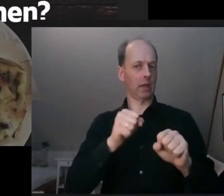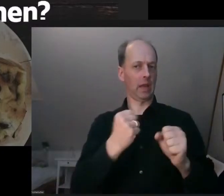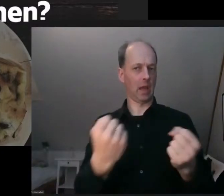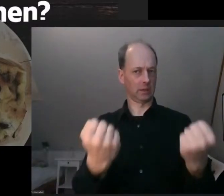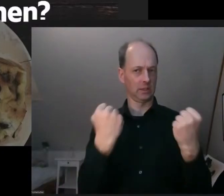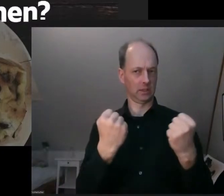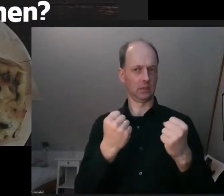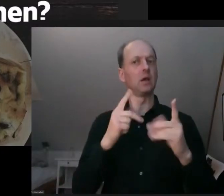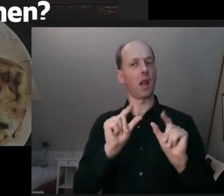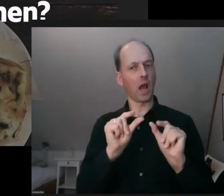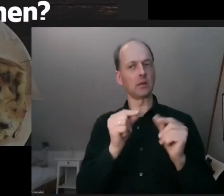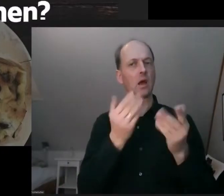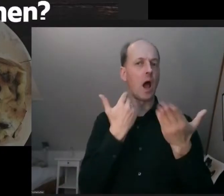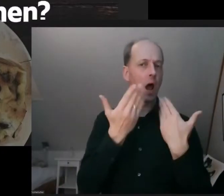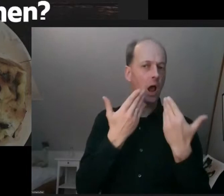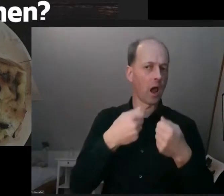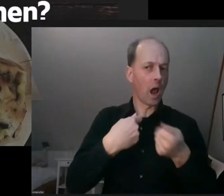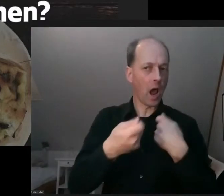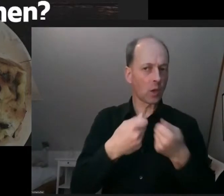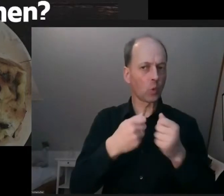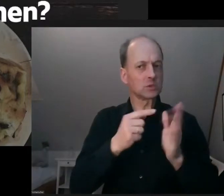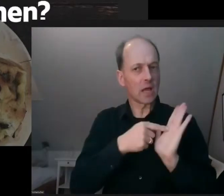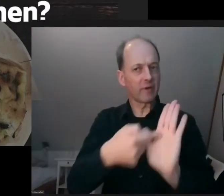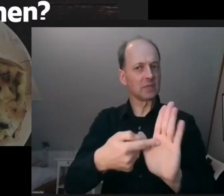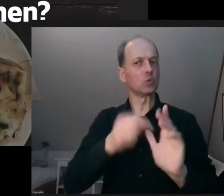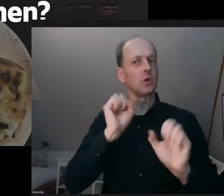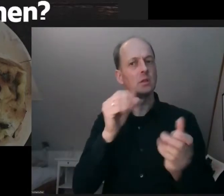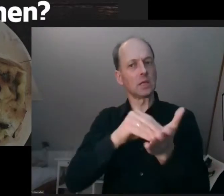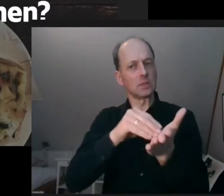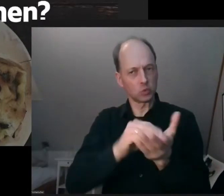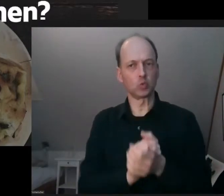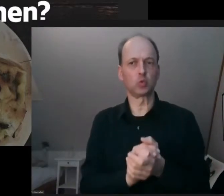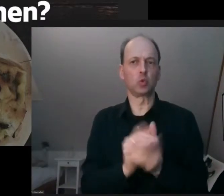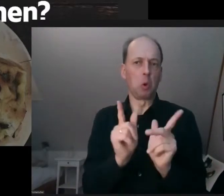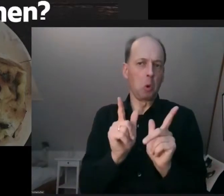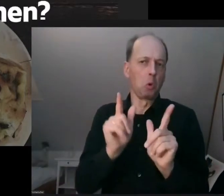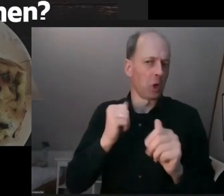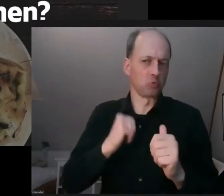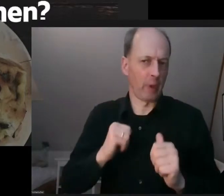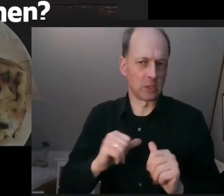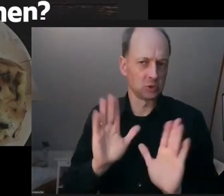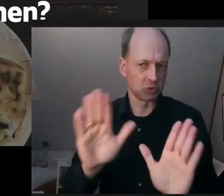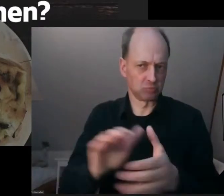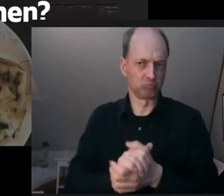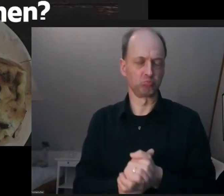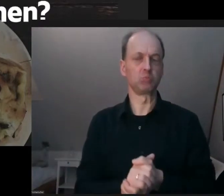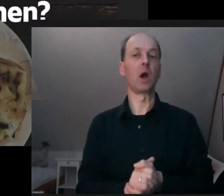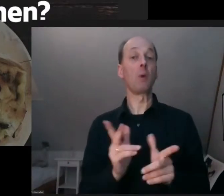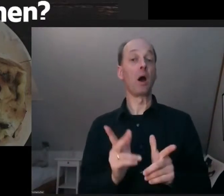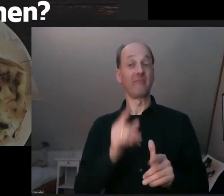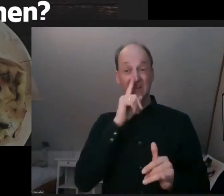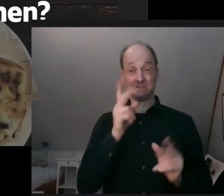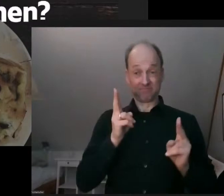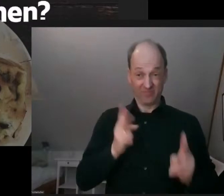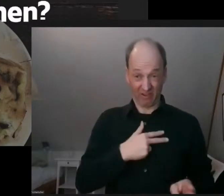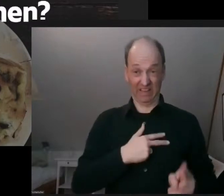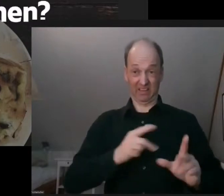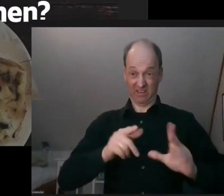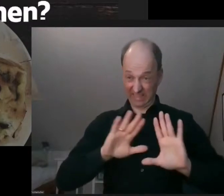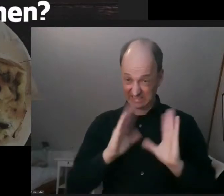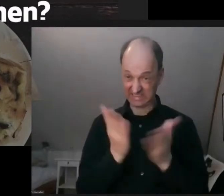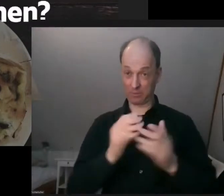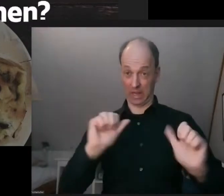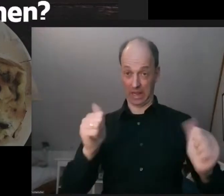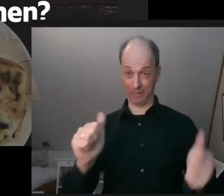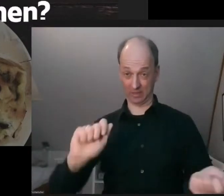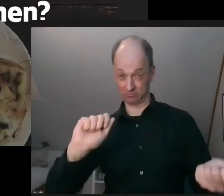spot for renewable energy or sustainable energy is something different. You can also transfer some recommendations